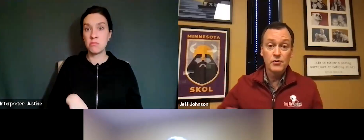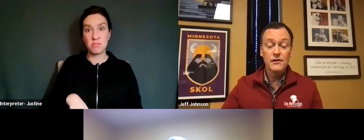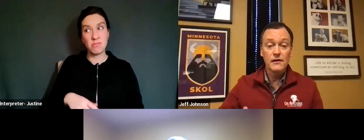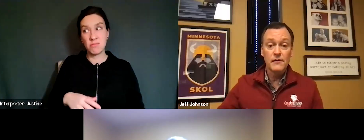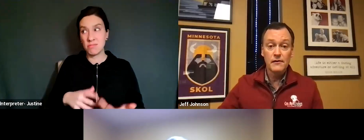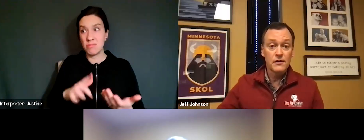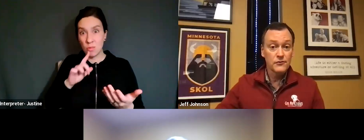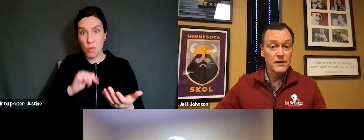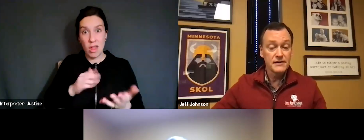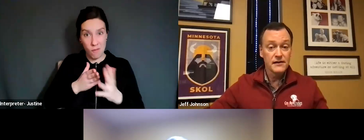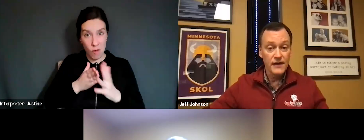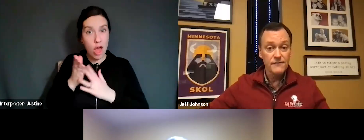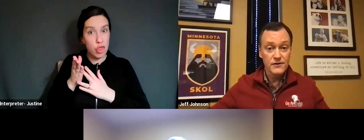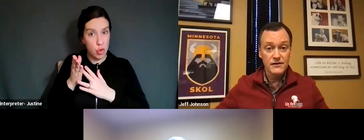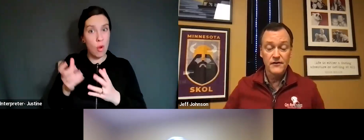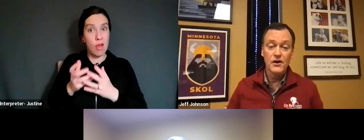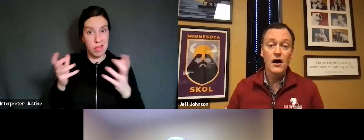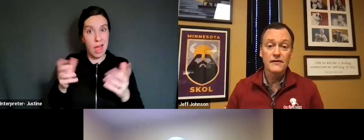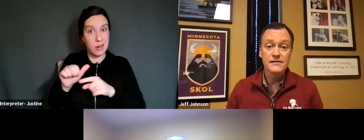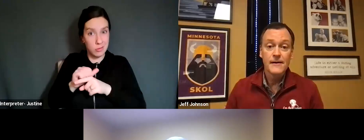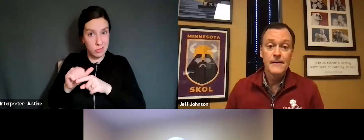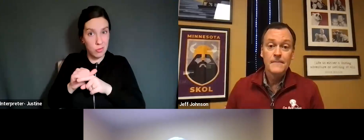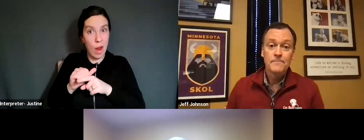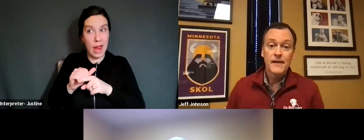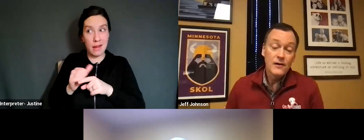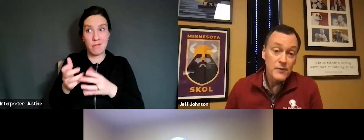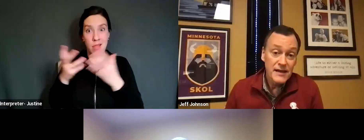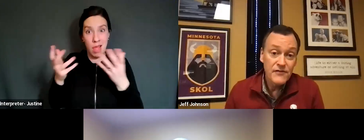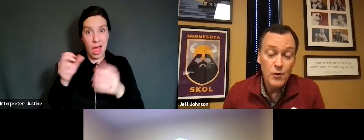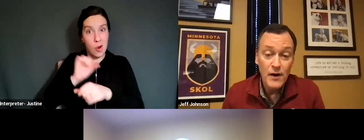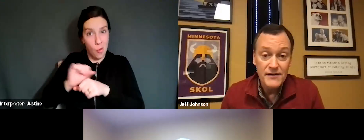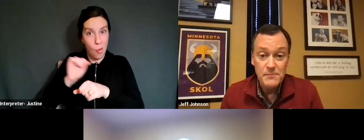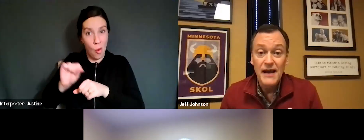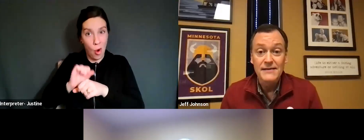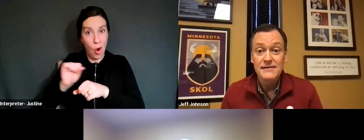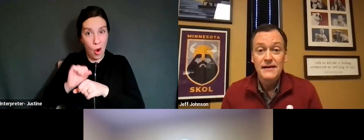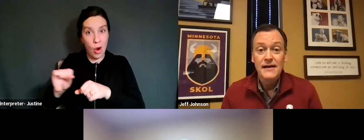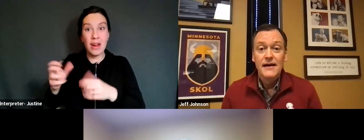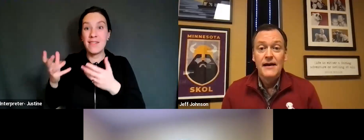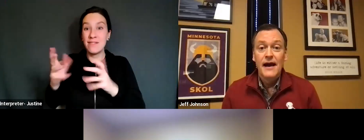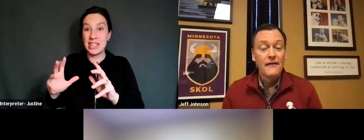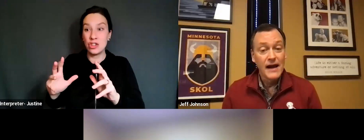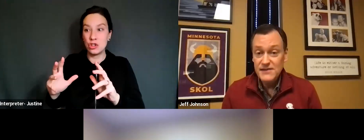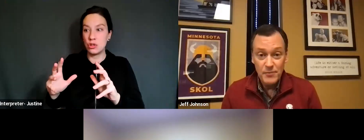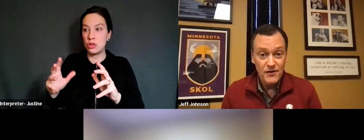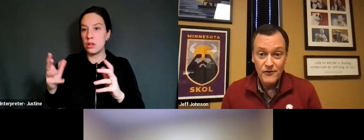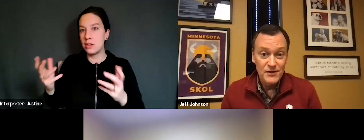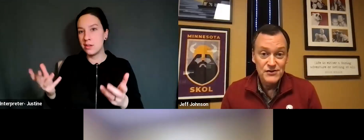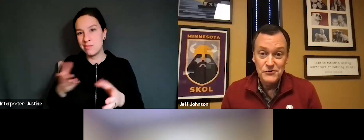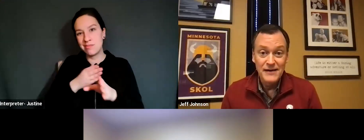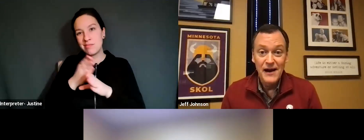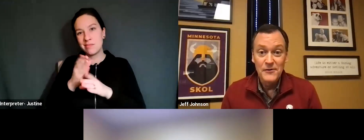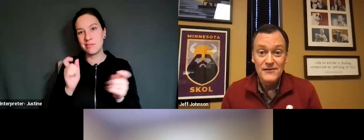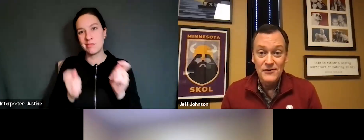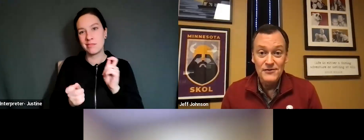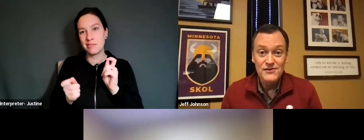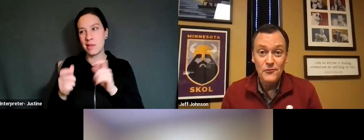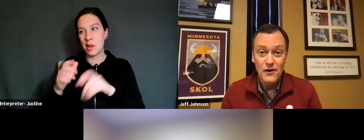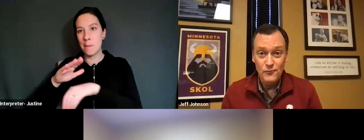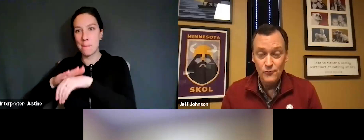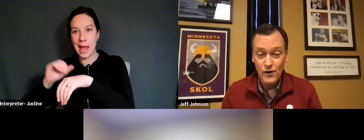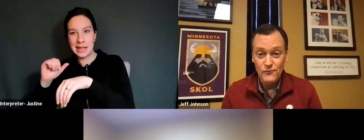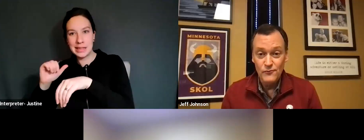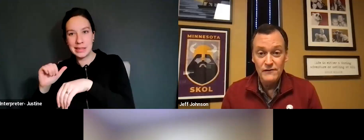we have put a great deal of effort into the dogs, and then we give them away as pets. And that's not part of our mission right now either.